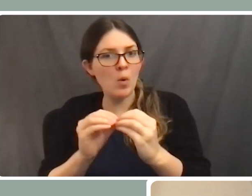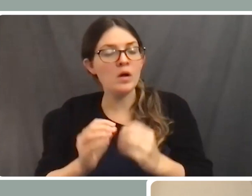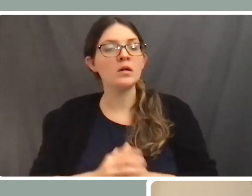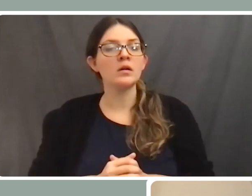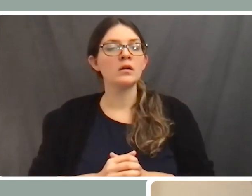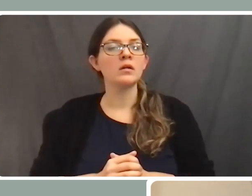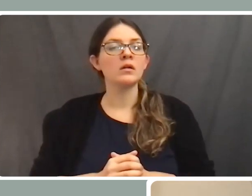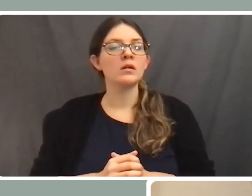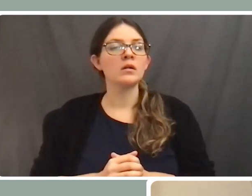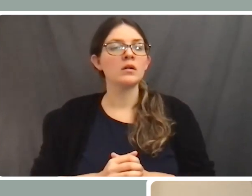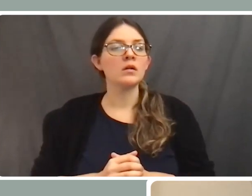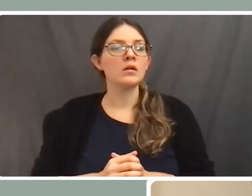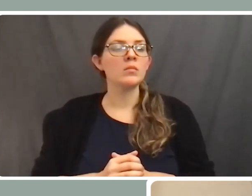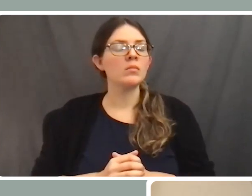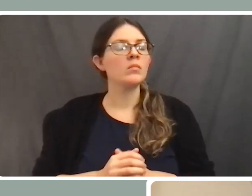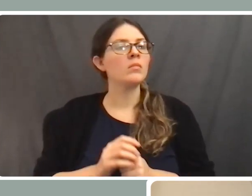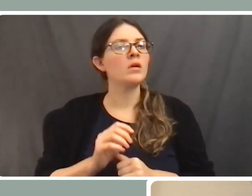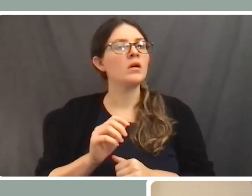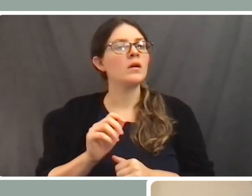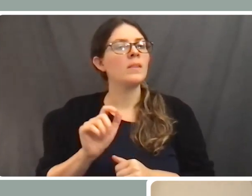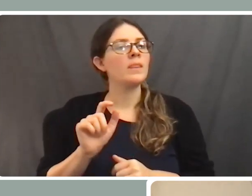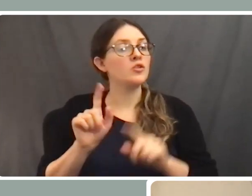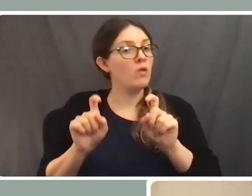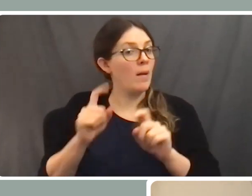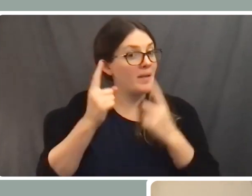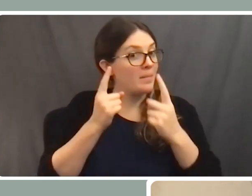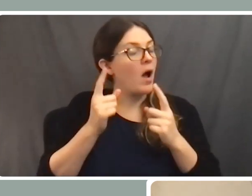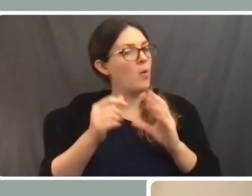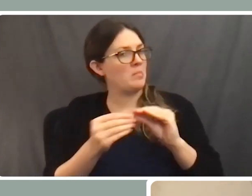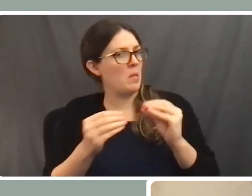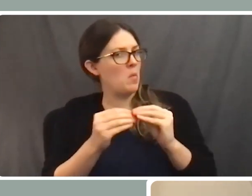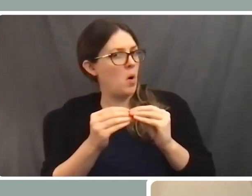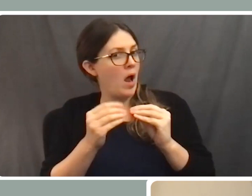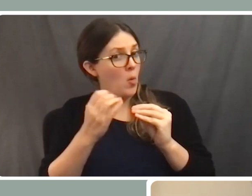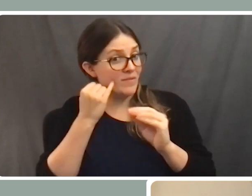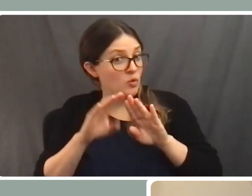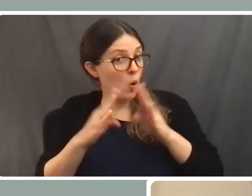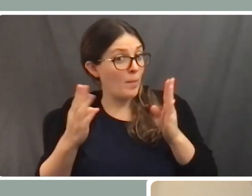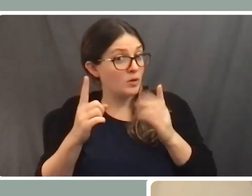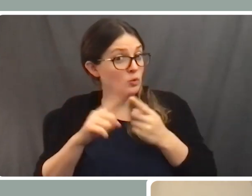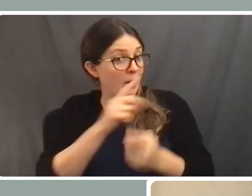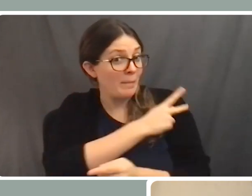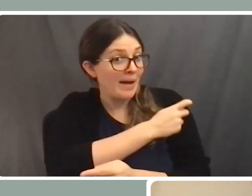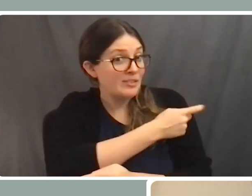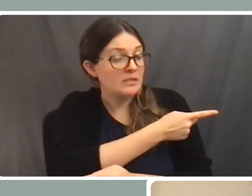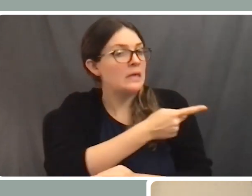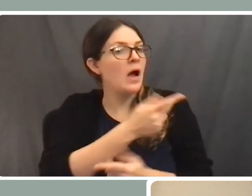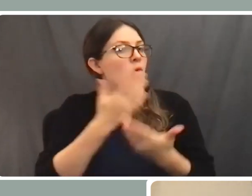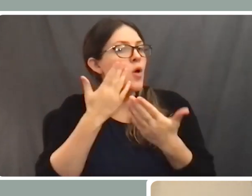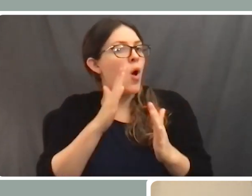the trial that I'm thinking of, although I'll tell you a little more about it being open to patients. So I don't have like a number or a specific name.